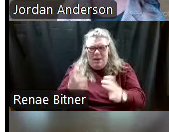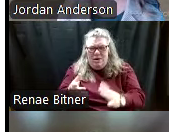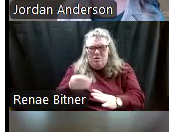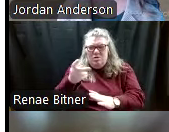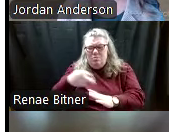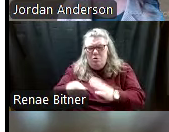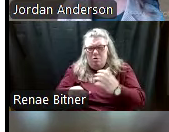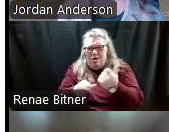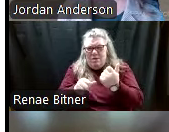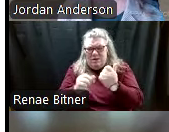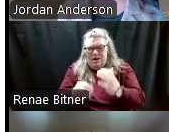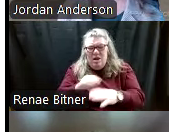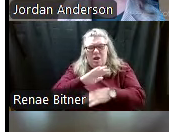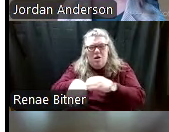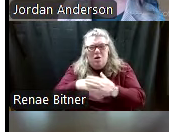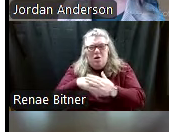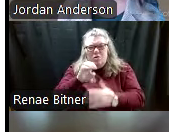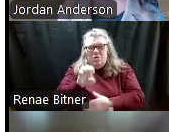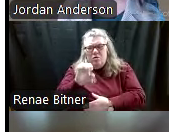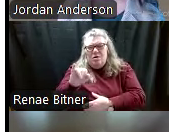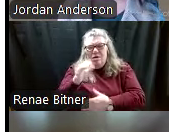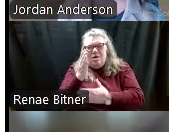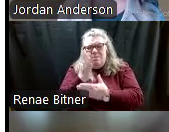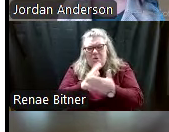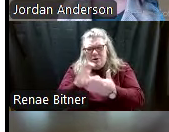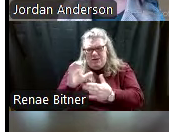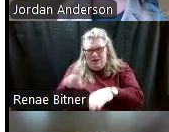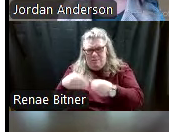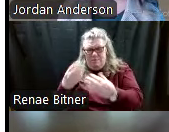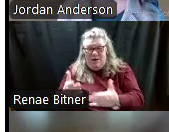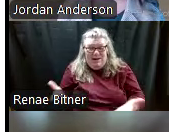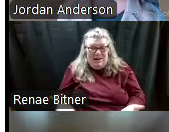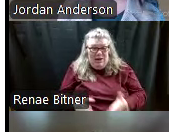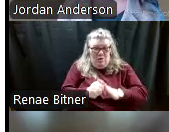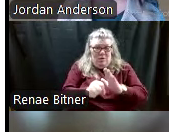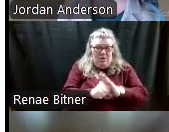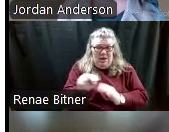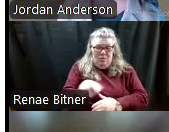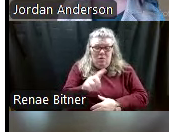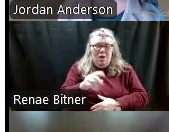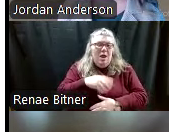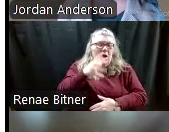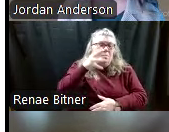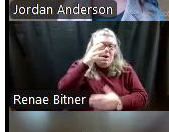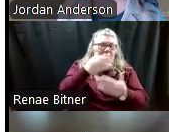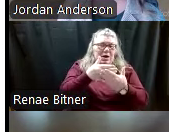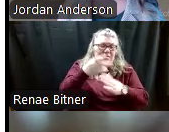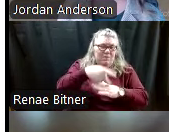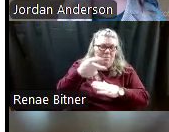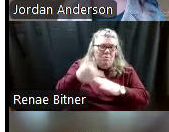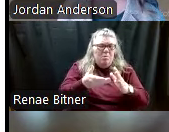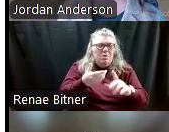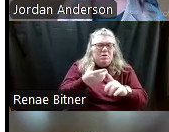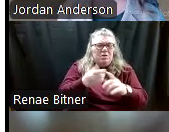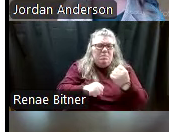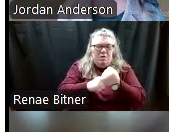assistants, and then all of the early intervention and Part C providers. So here in the state of North Dakota, our parent-infant program is through the North Dakota